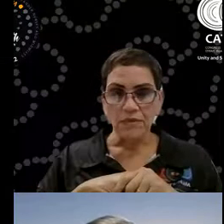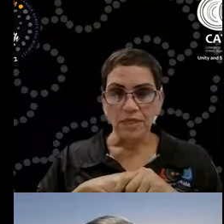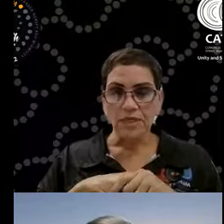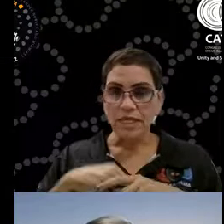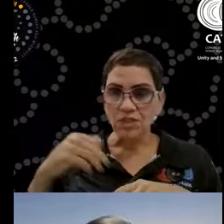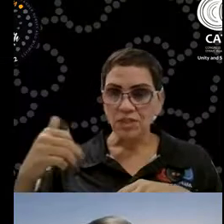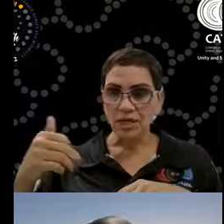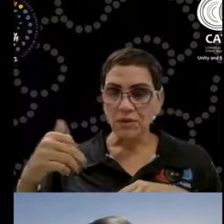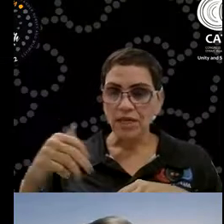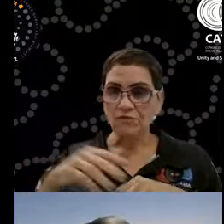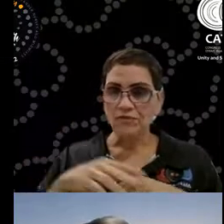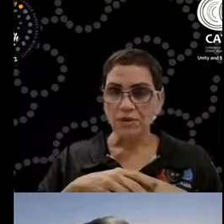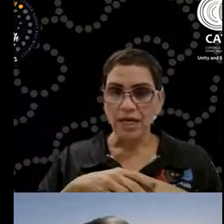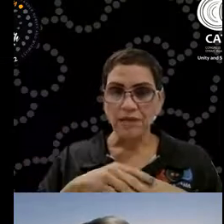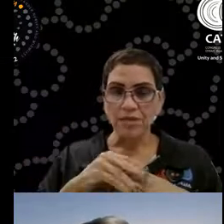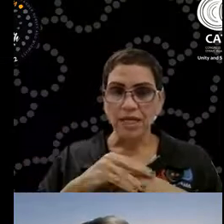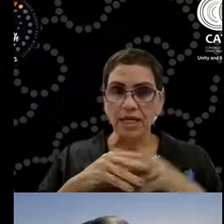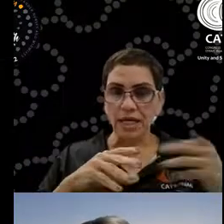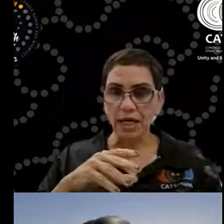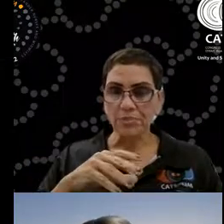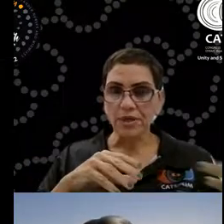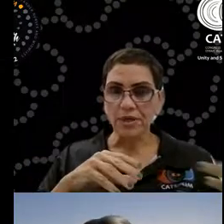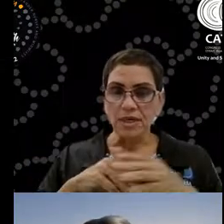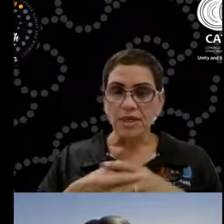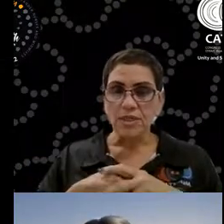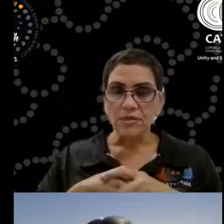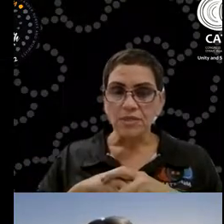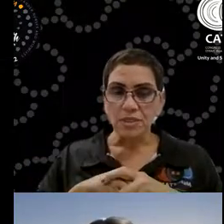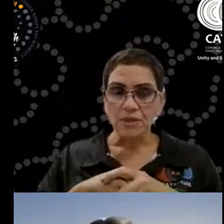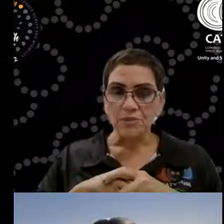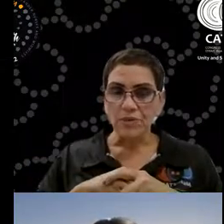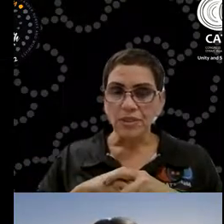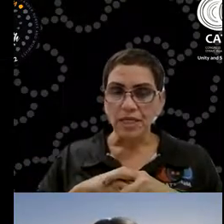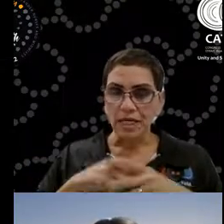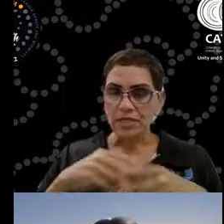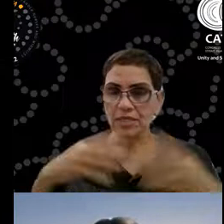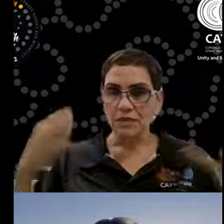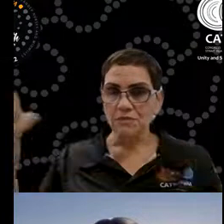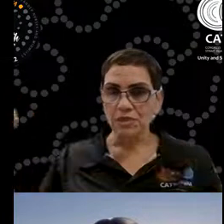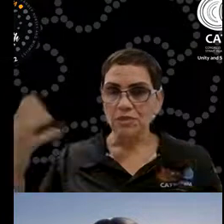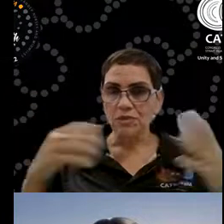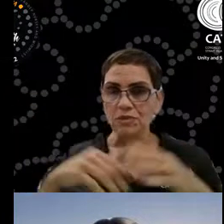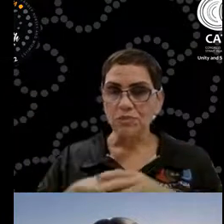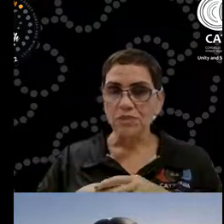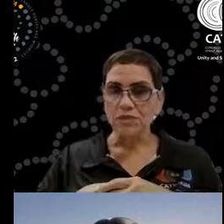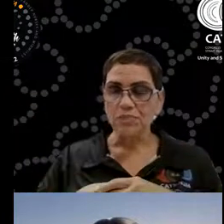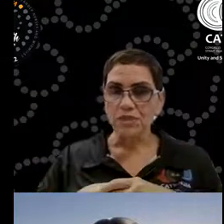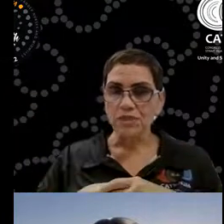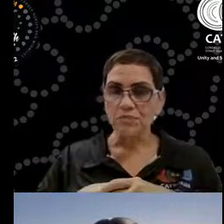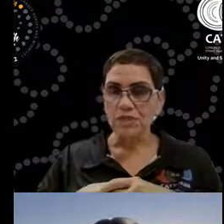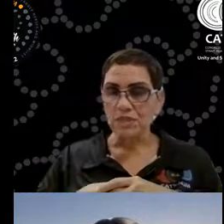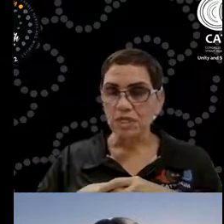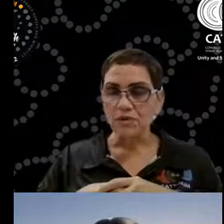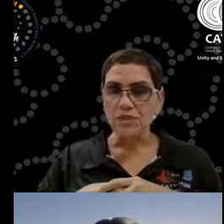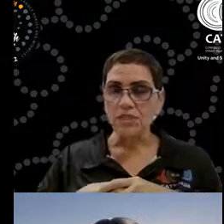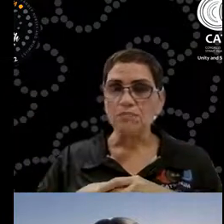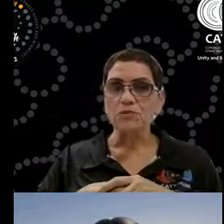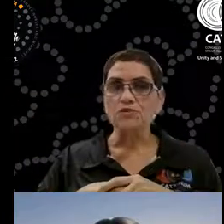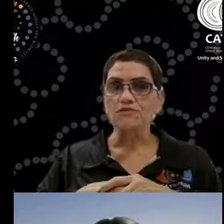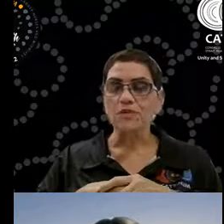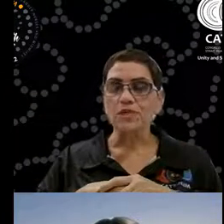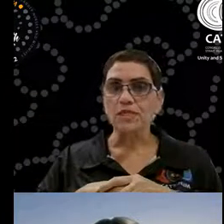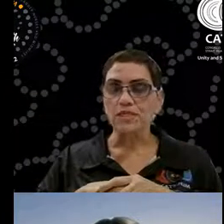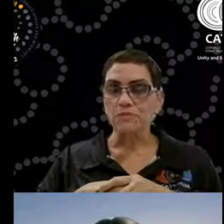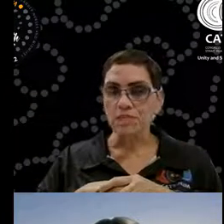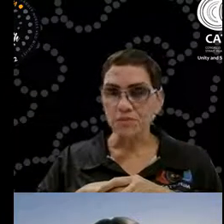I think the regulation that we have through NMBA and APRA, and also the work that Katsunam's been doing with the peak bodies, means that nursing